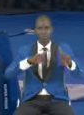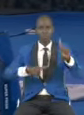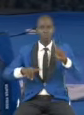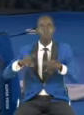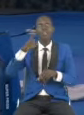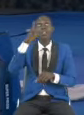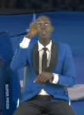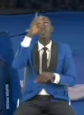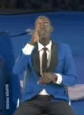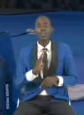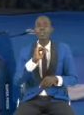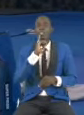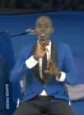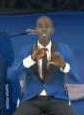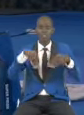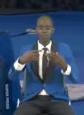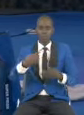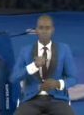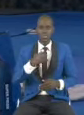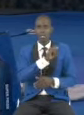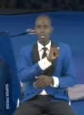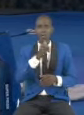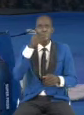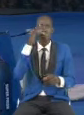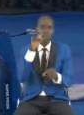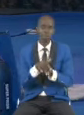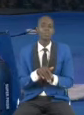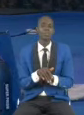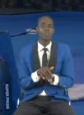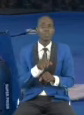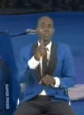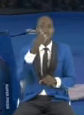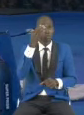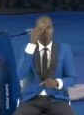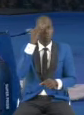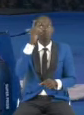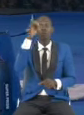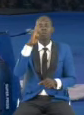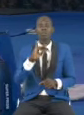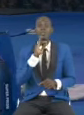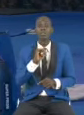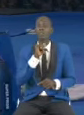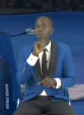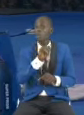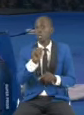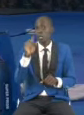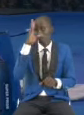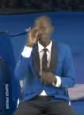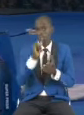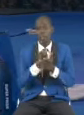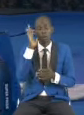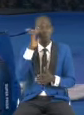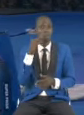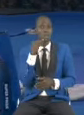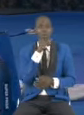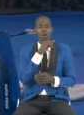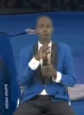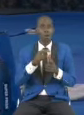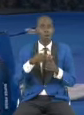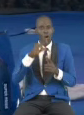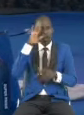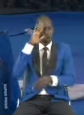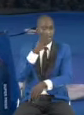a promise. And you know, God is not a man that he should lie, nor the son of man that he